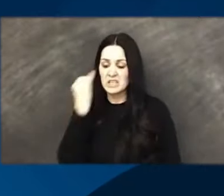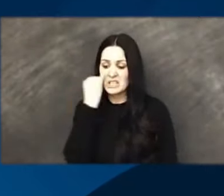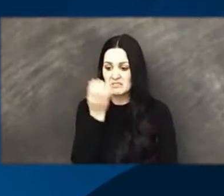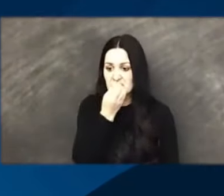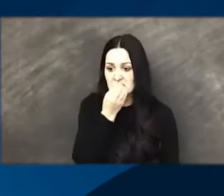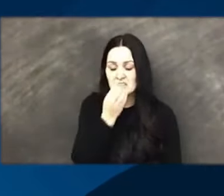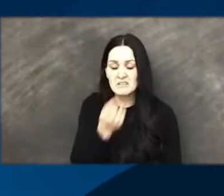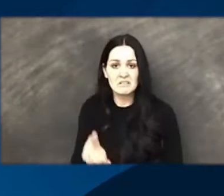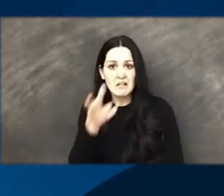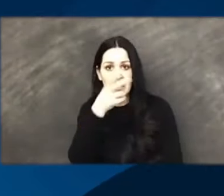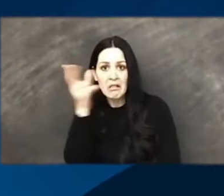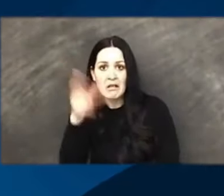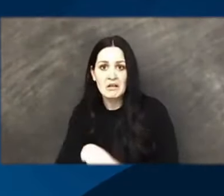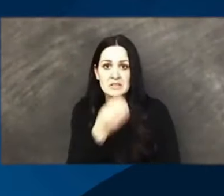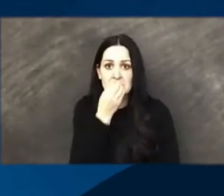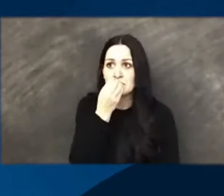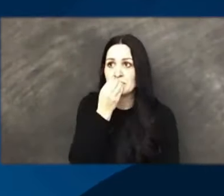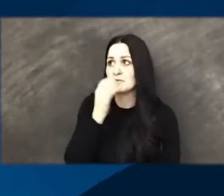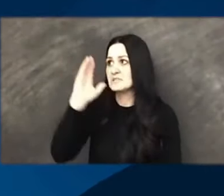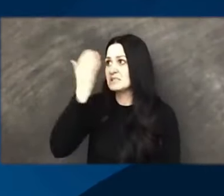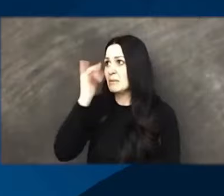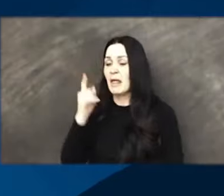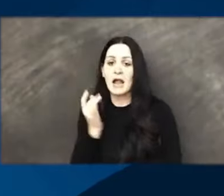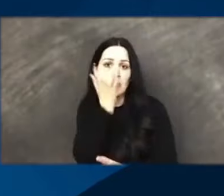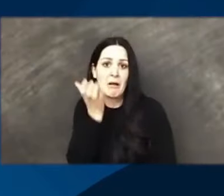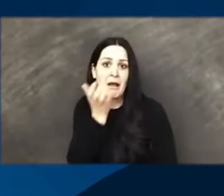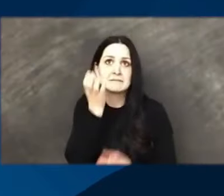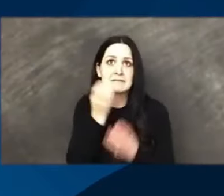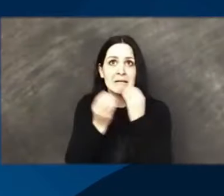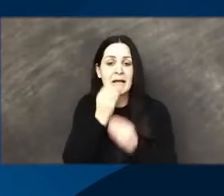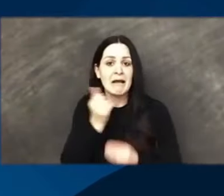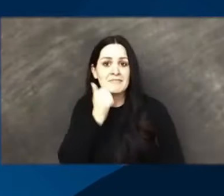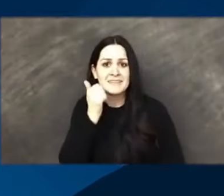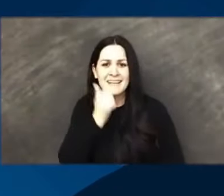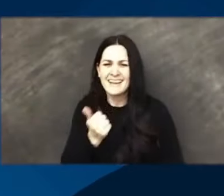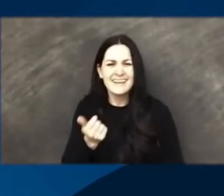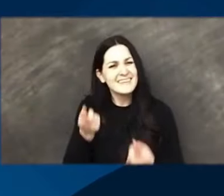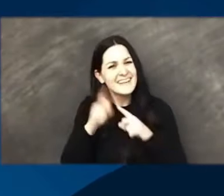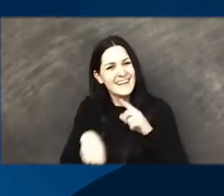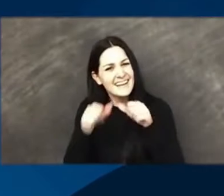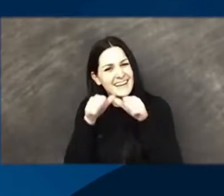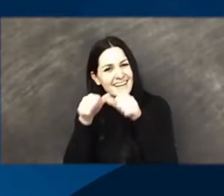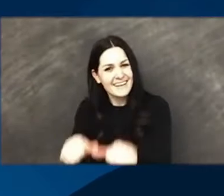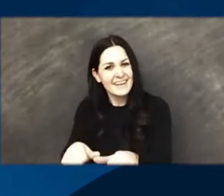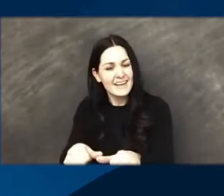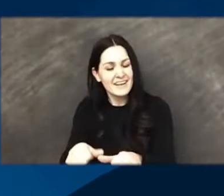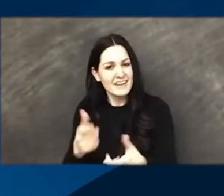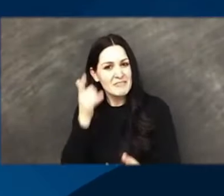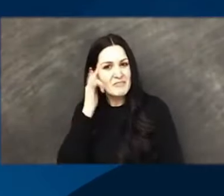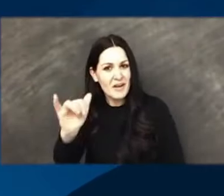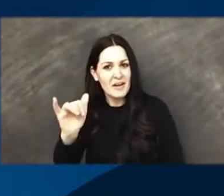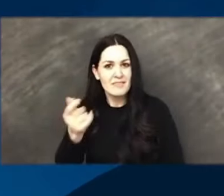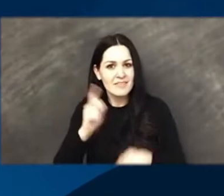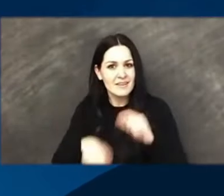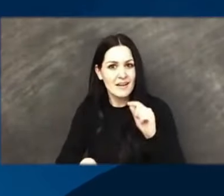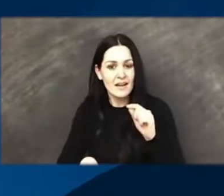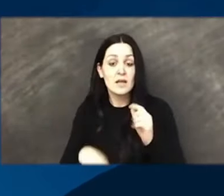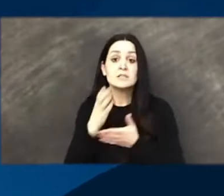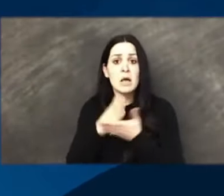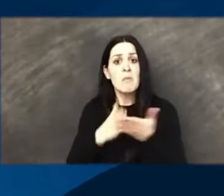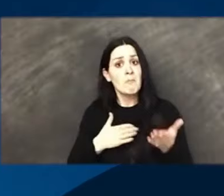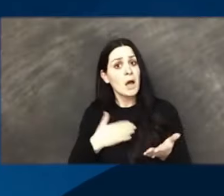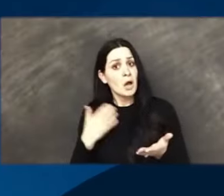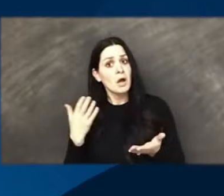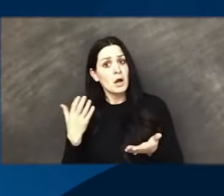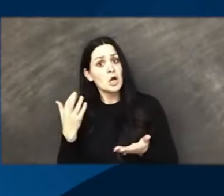seems like grass and twigs every day, you're not going to stick with that. I do have good friends who have chosen